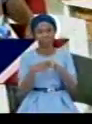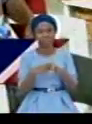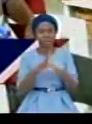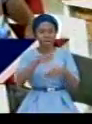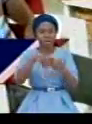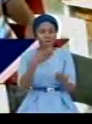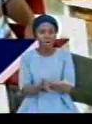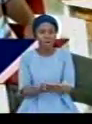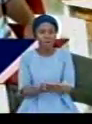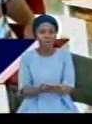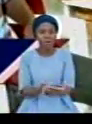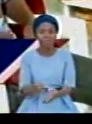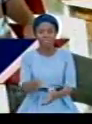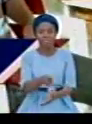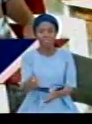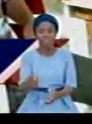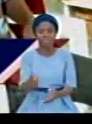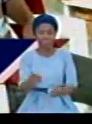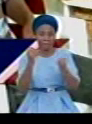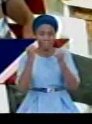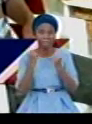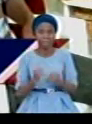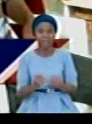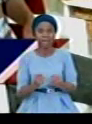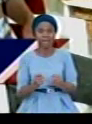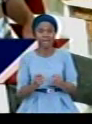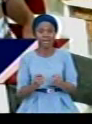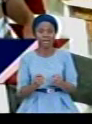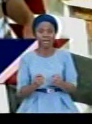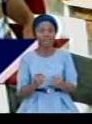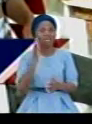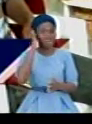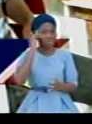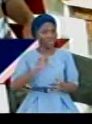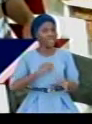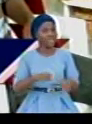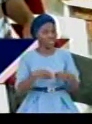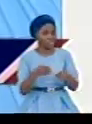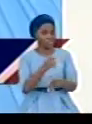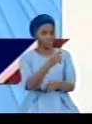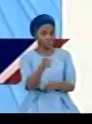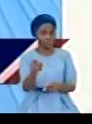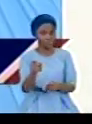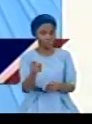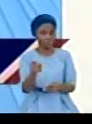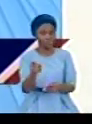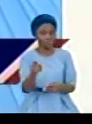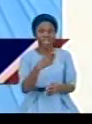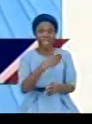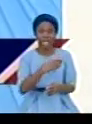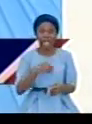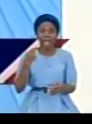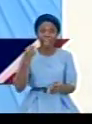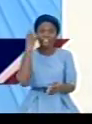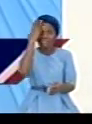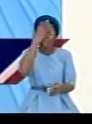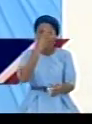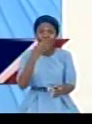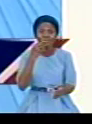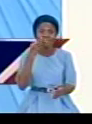all this power will I give thee and the glory of